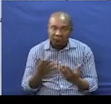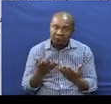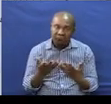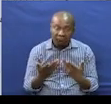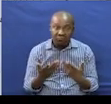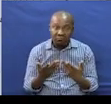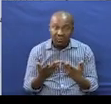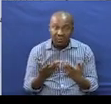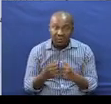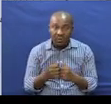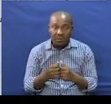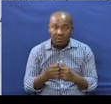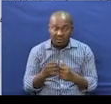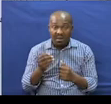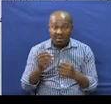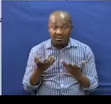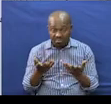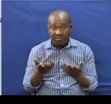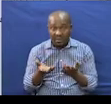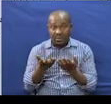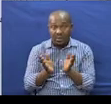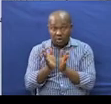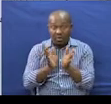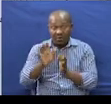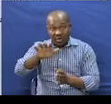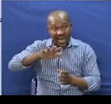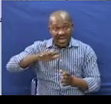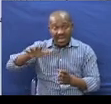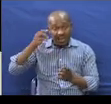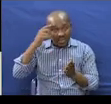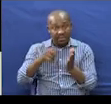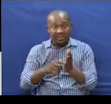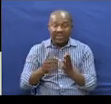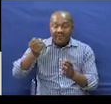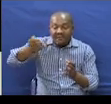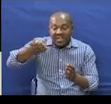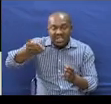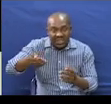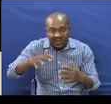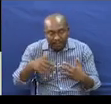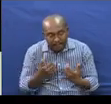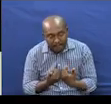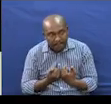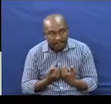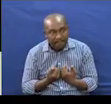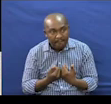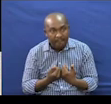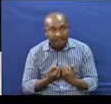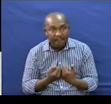as a village. It can be a village, or it can be